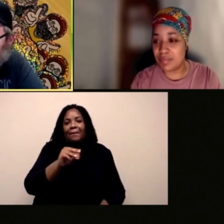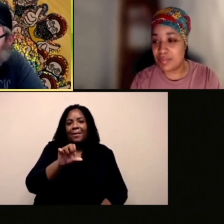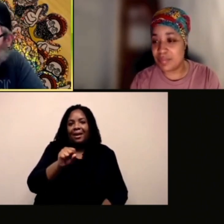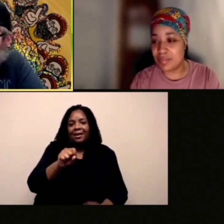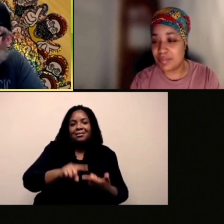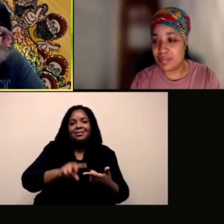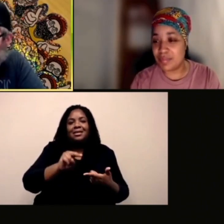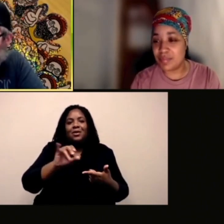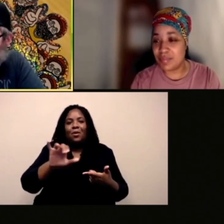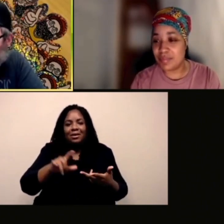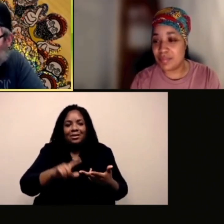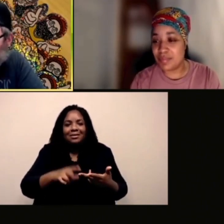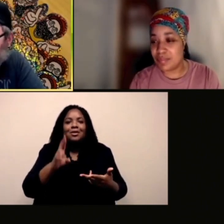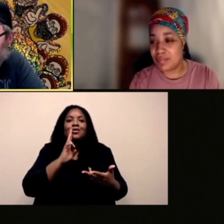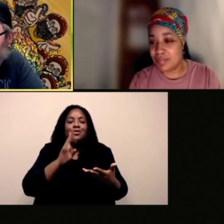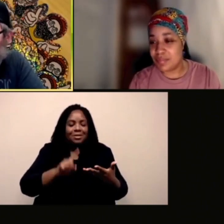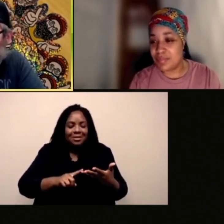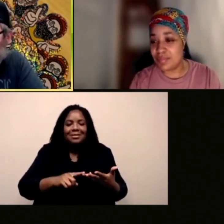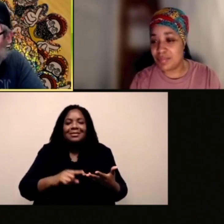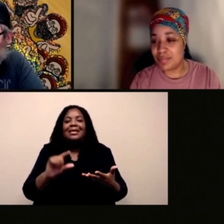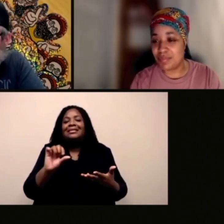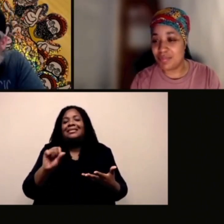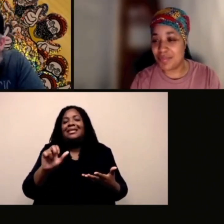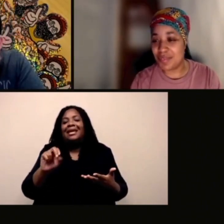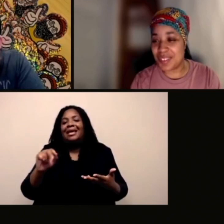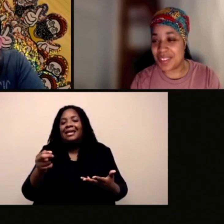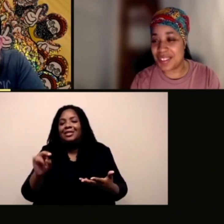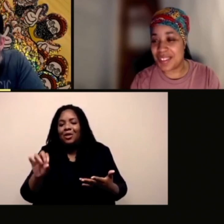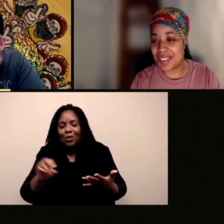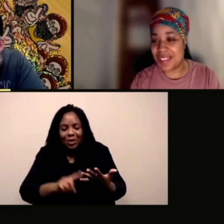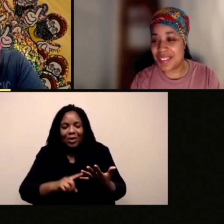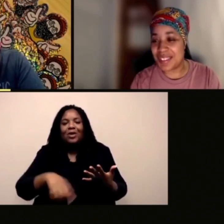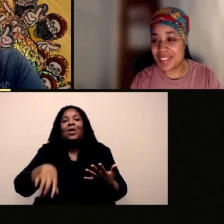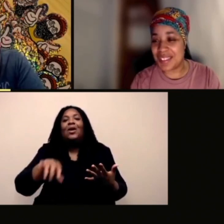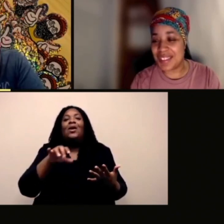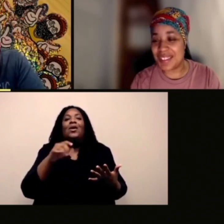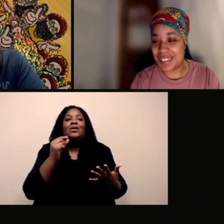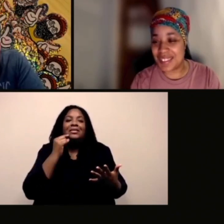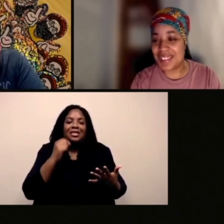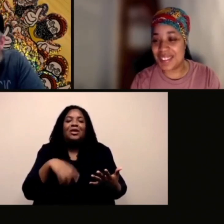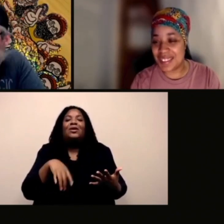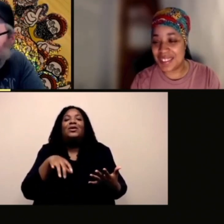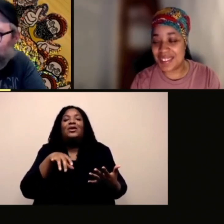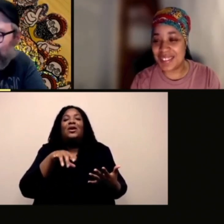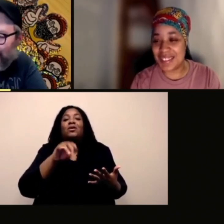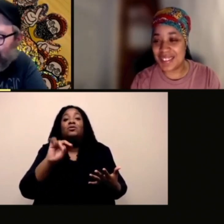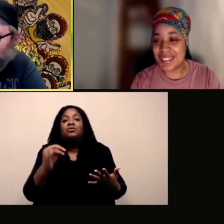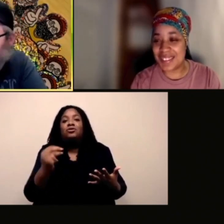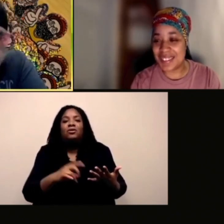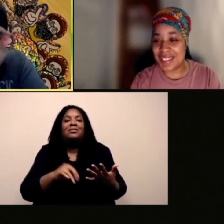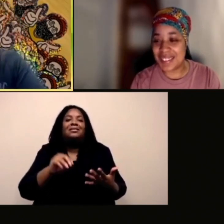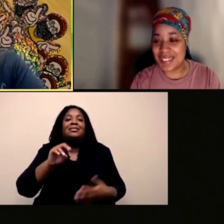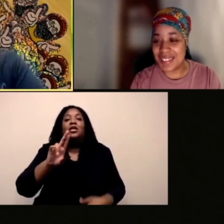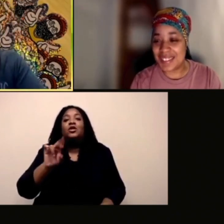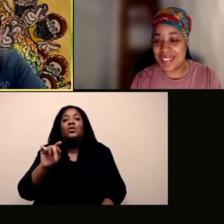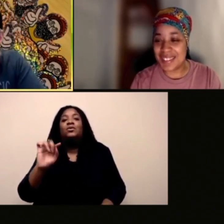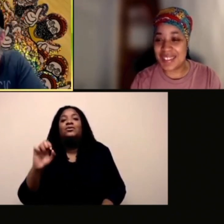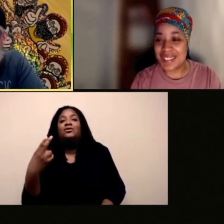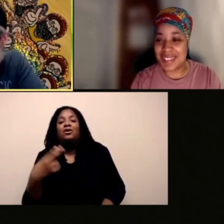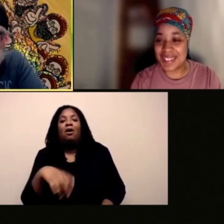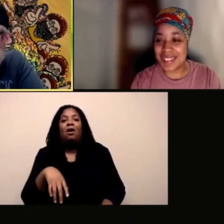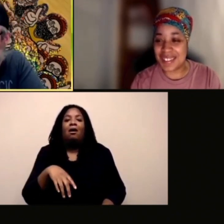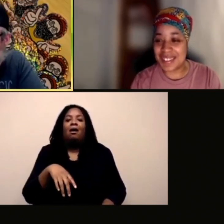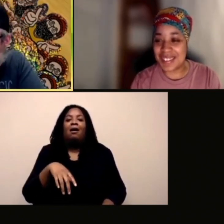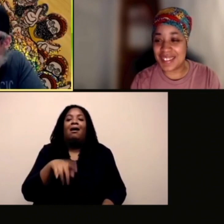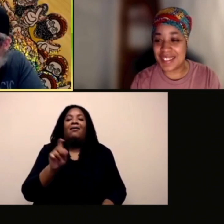NYC, Houston, San Antonio, Whoop, whoop. Jersey, Maryland, Aw, I see some Utah, people right now.